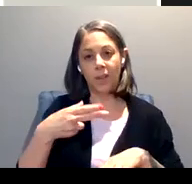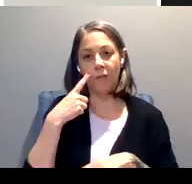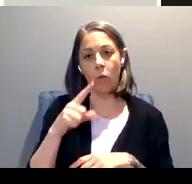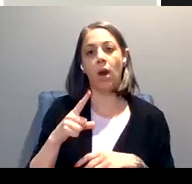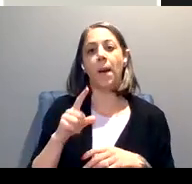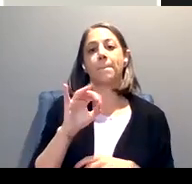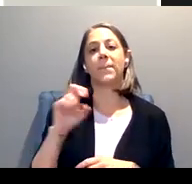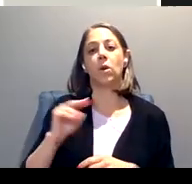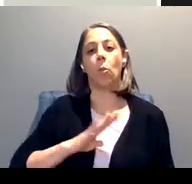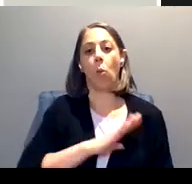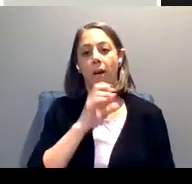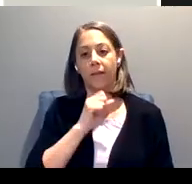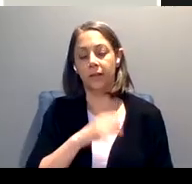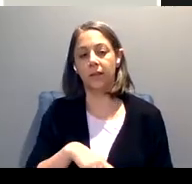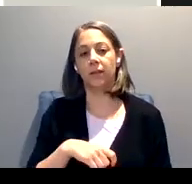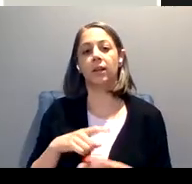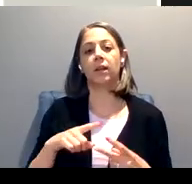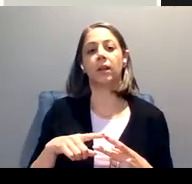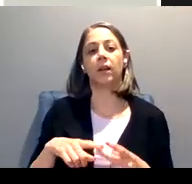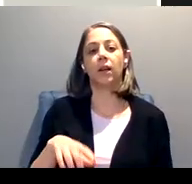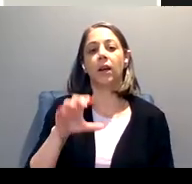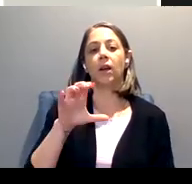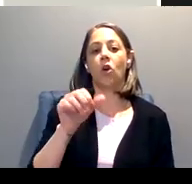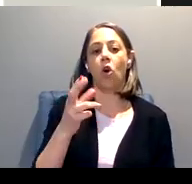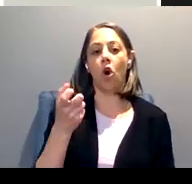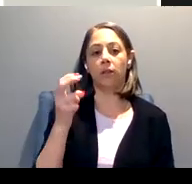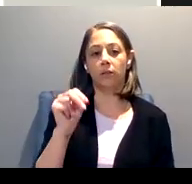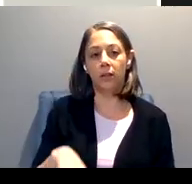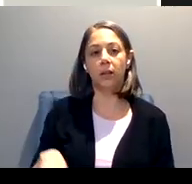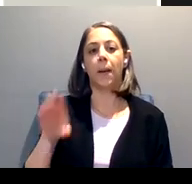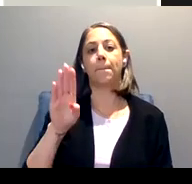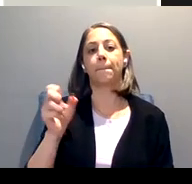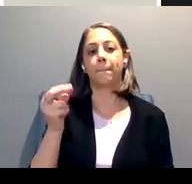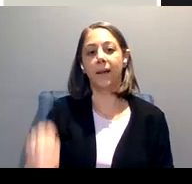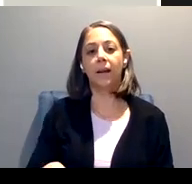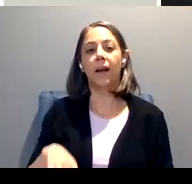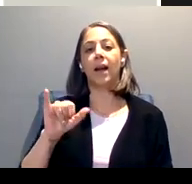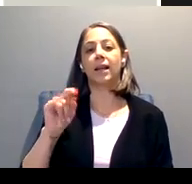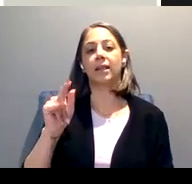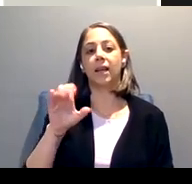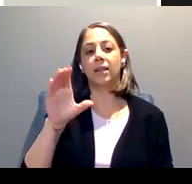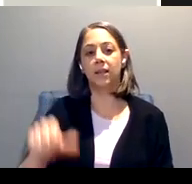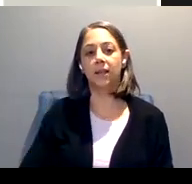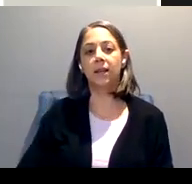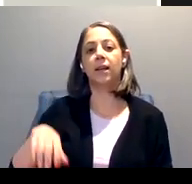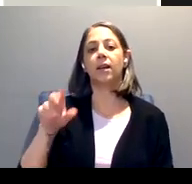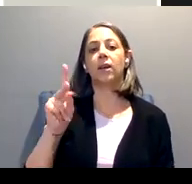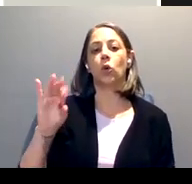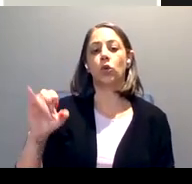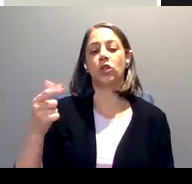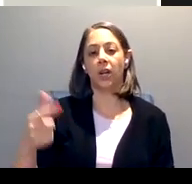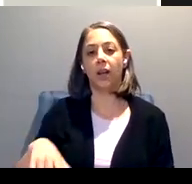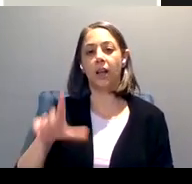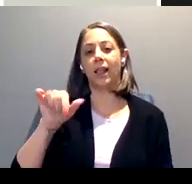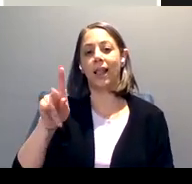includes the counties Aiken, Carlton, Cook, Itasca, Couchiching, Lake,